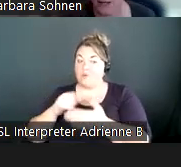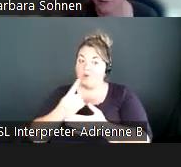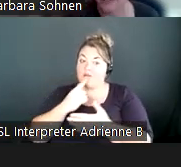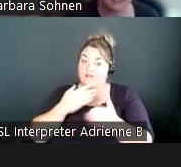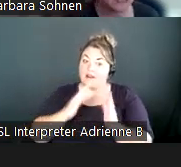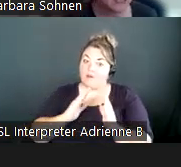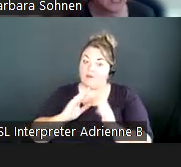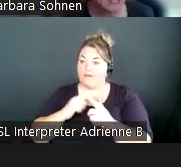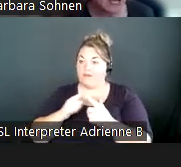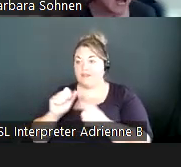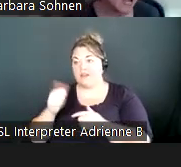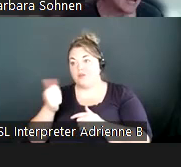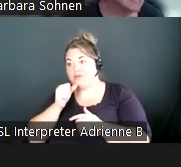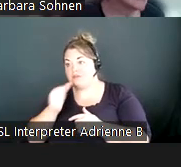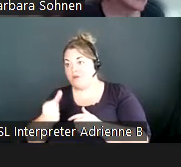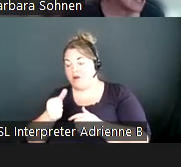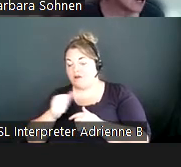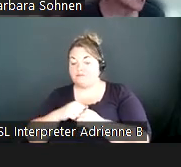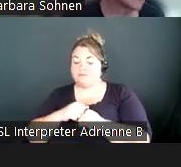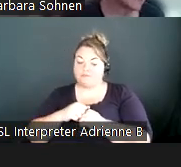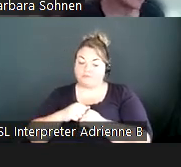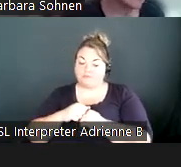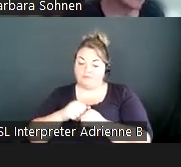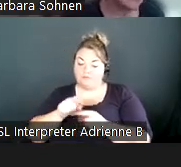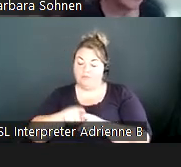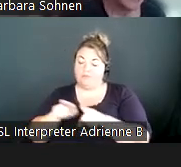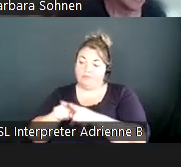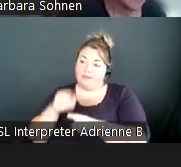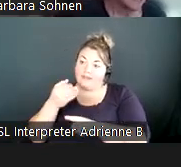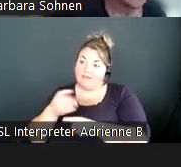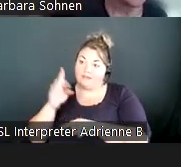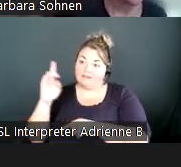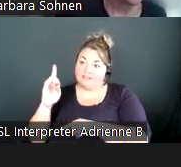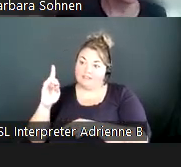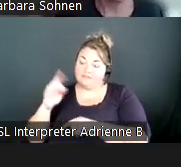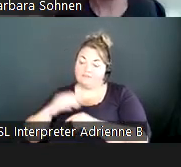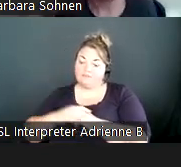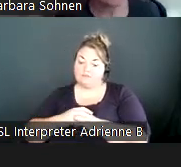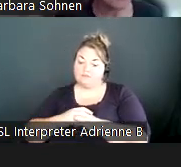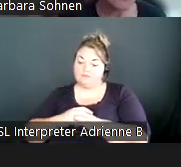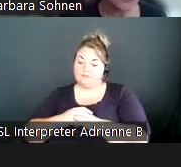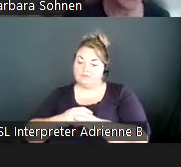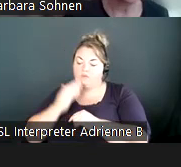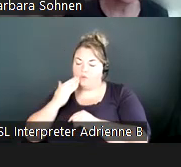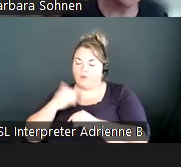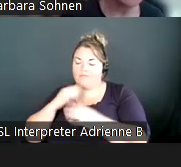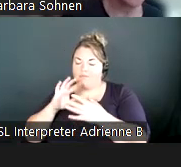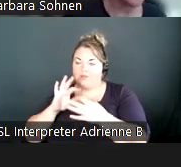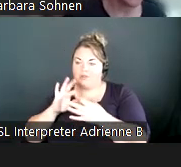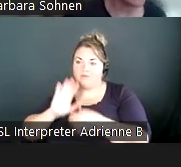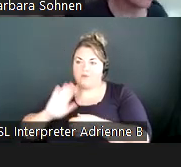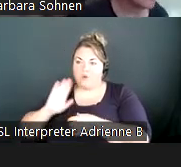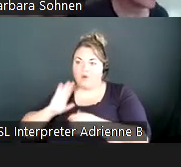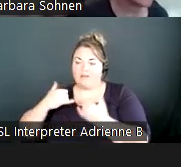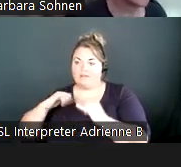then the other isn't. And also there in D, I know I've mentioned this before, I still find